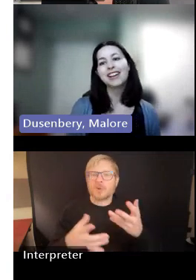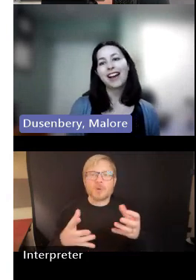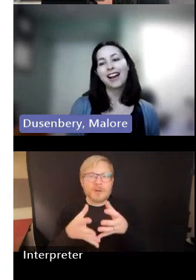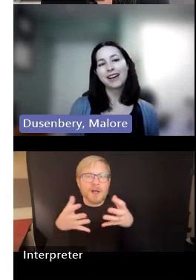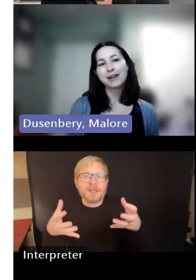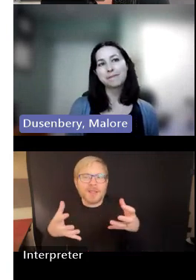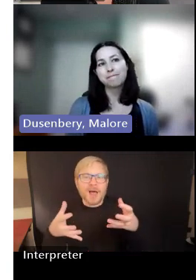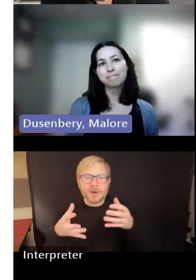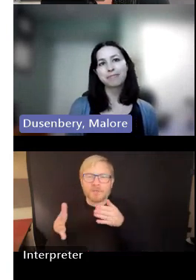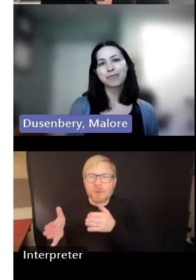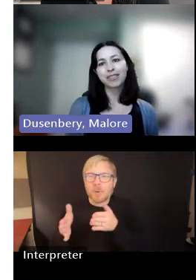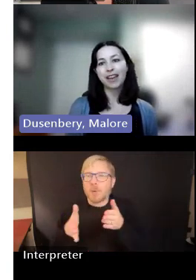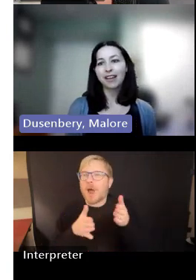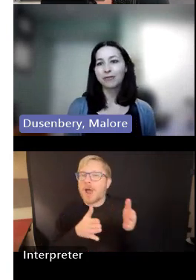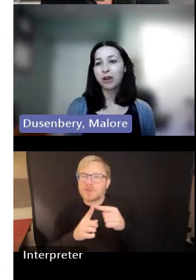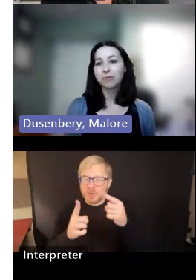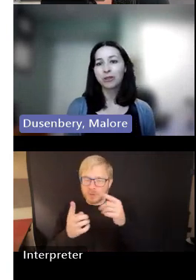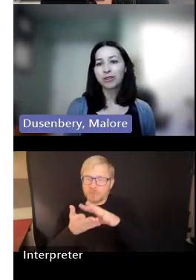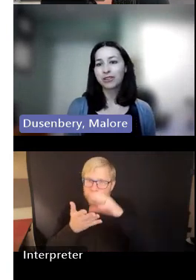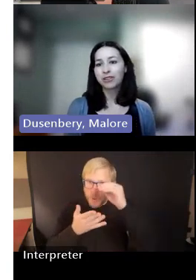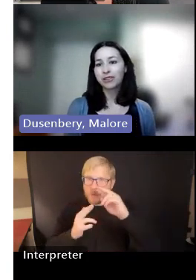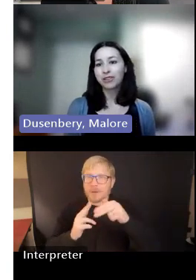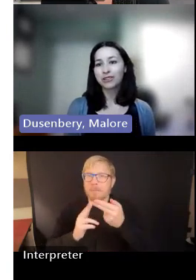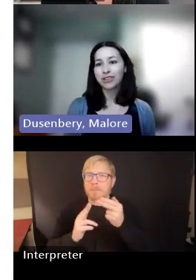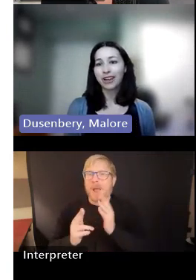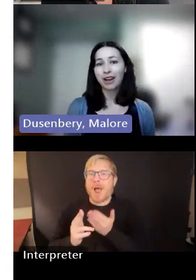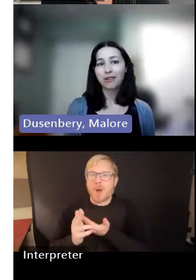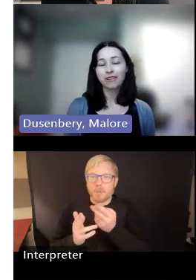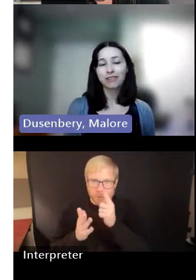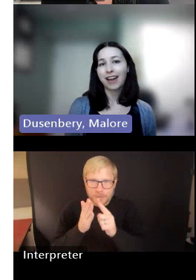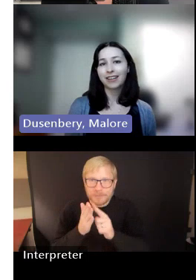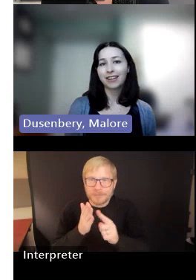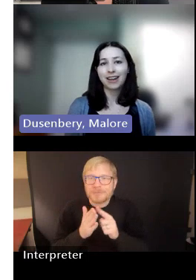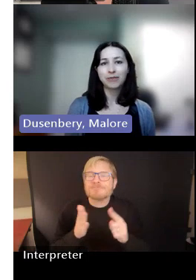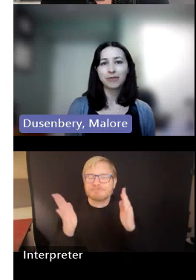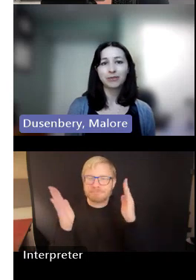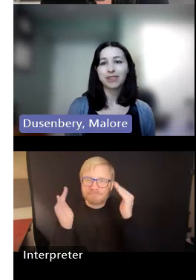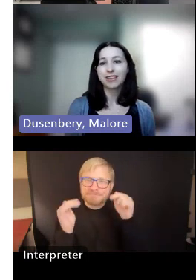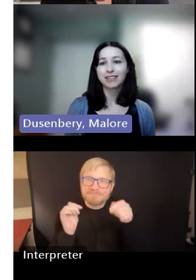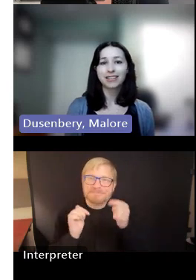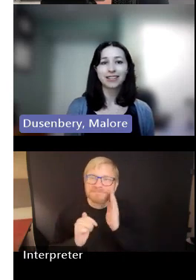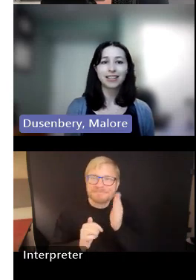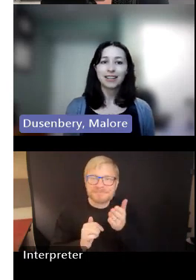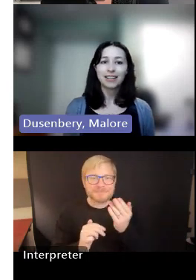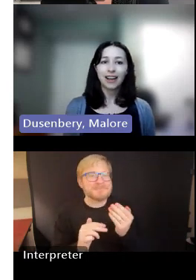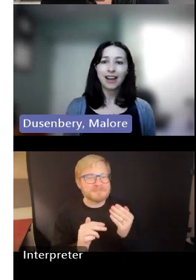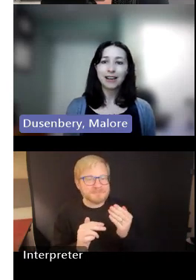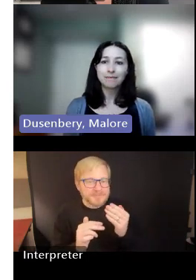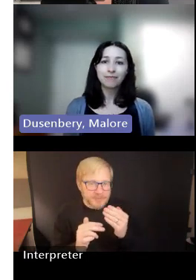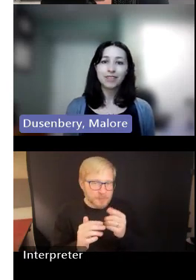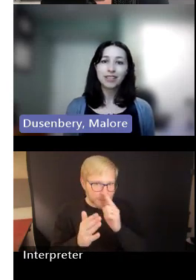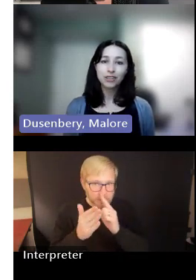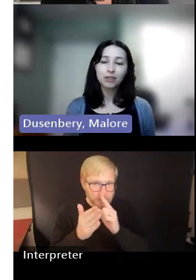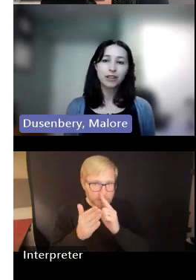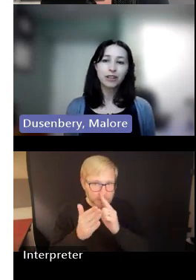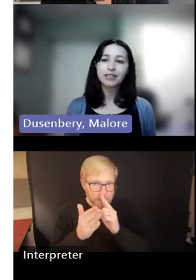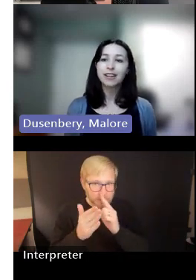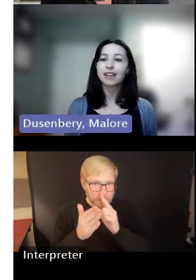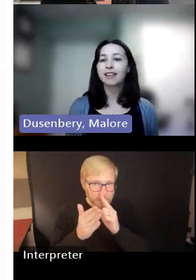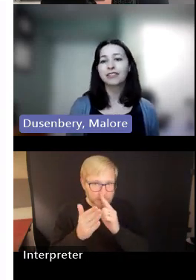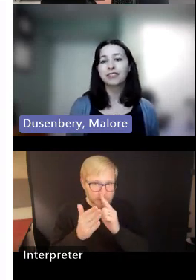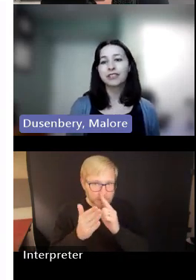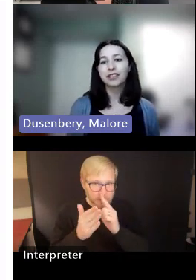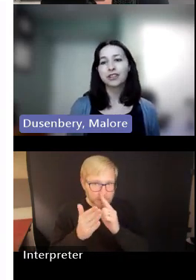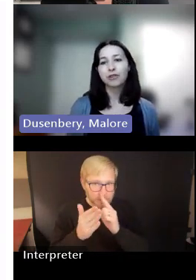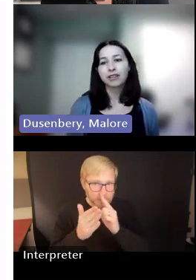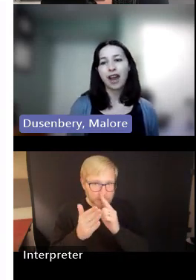research. Then we hope you'll check out all of that, because we think this is such an important study